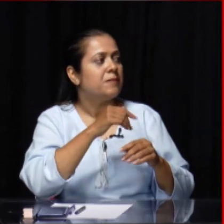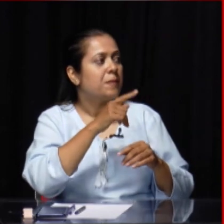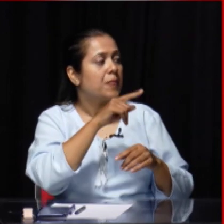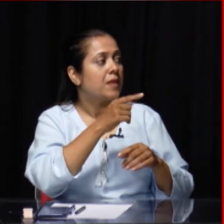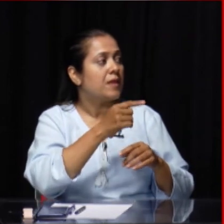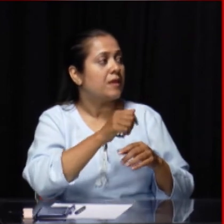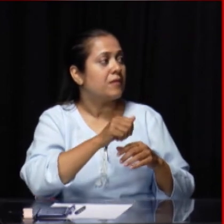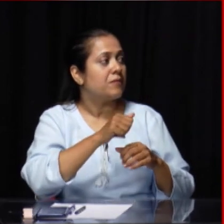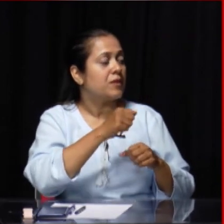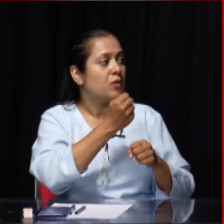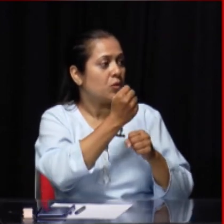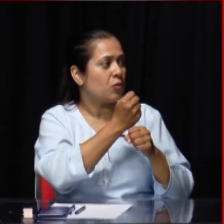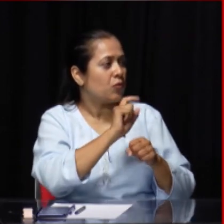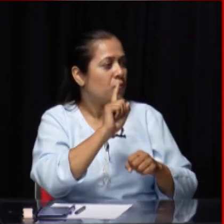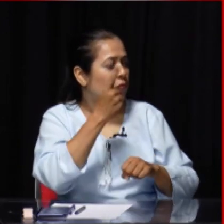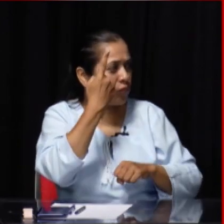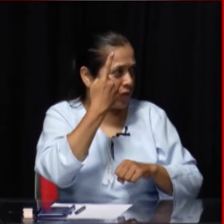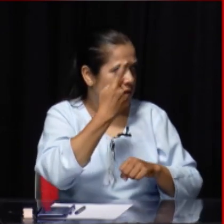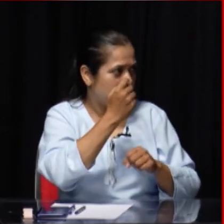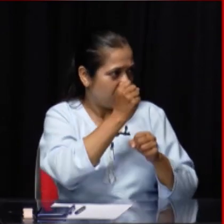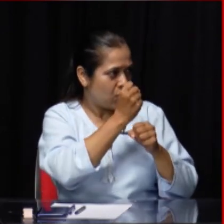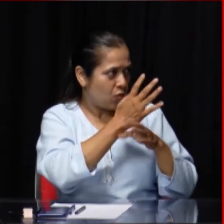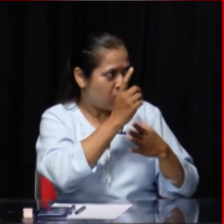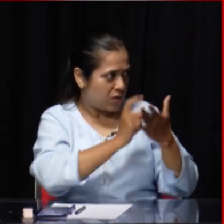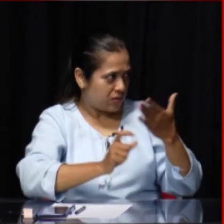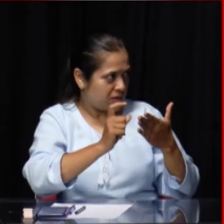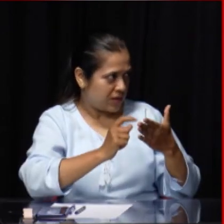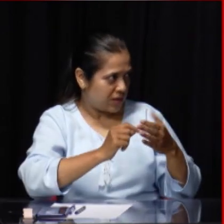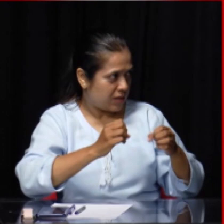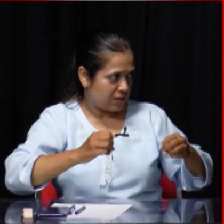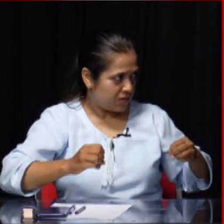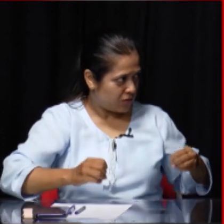wanted to get back to the university, when you started the university,